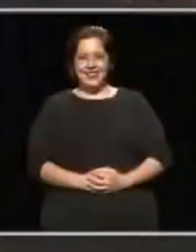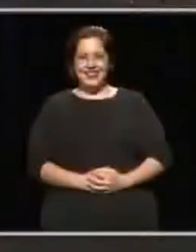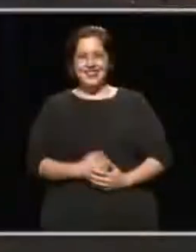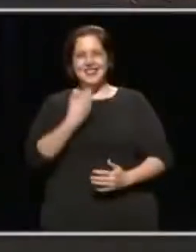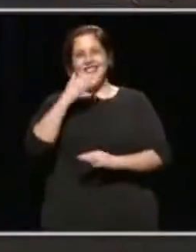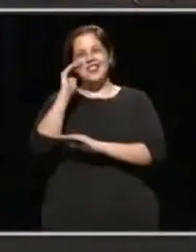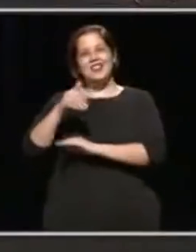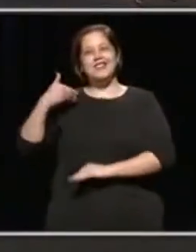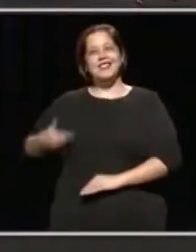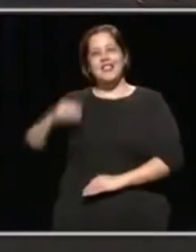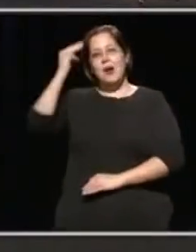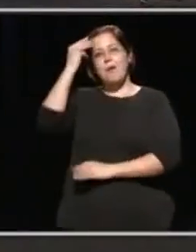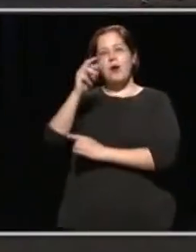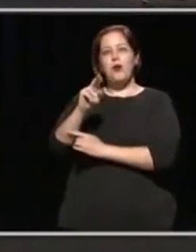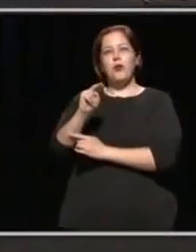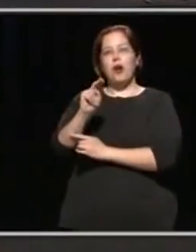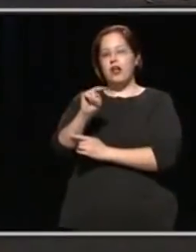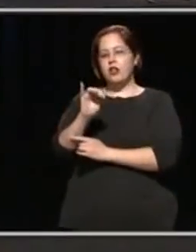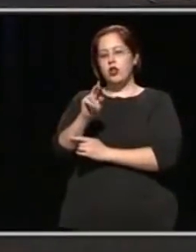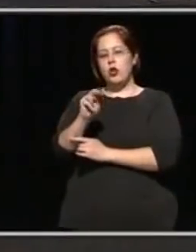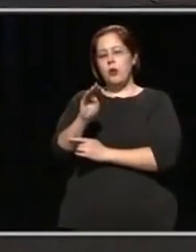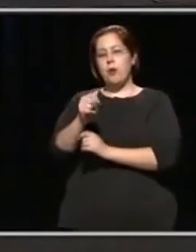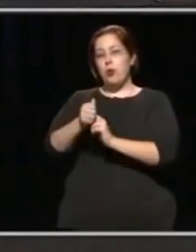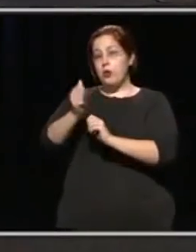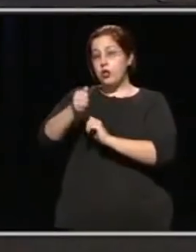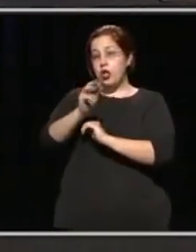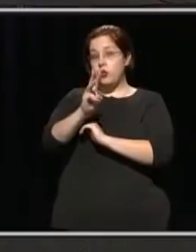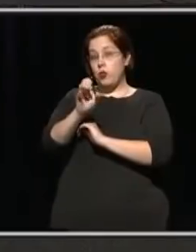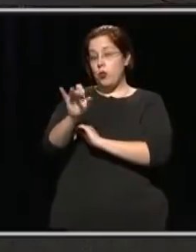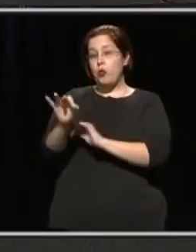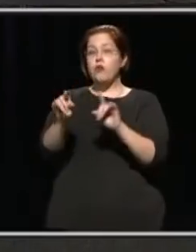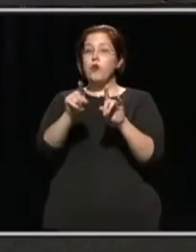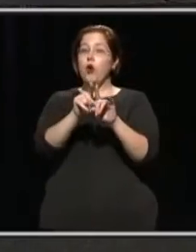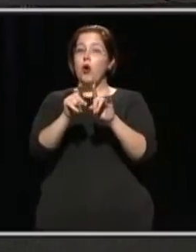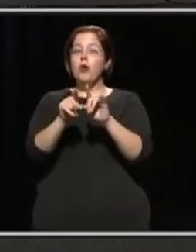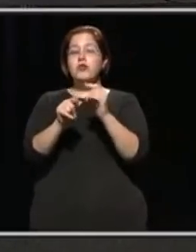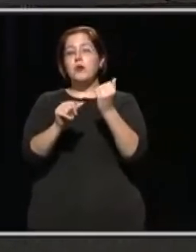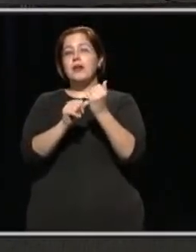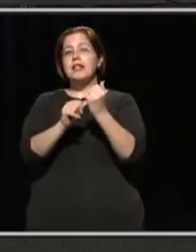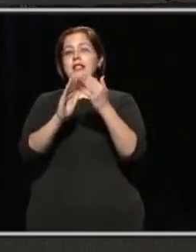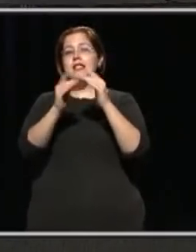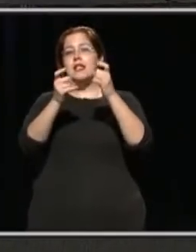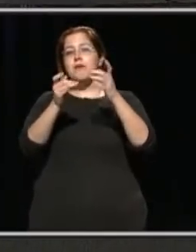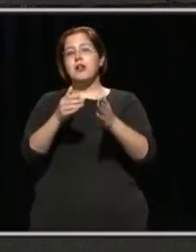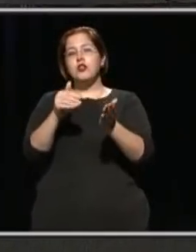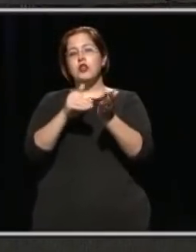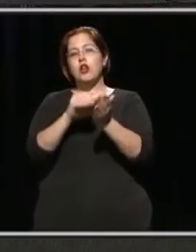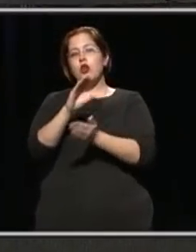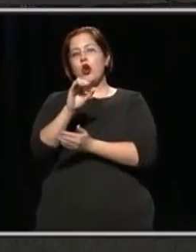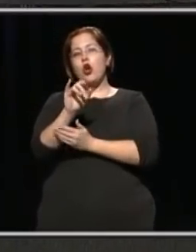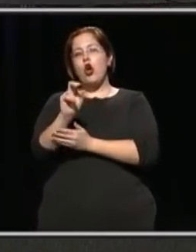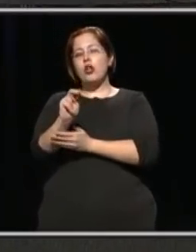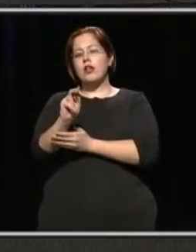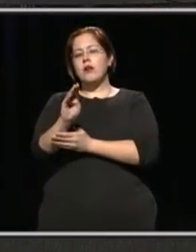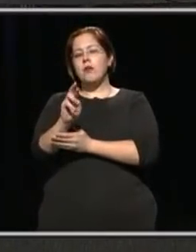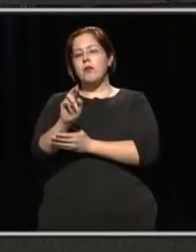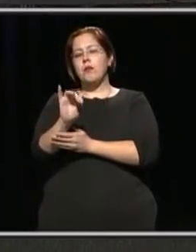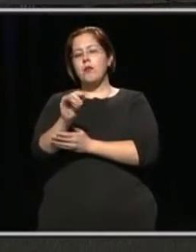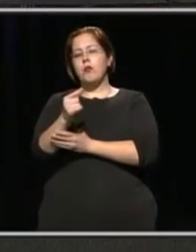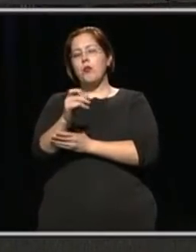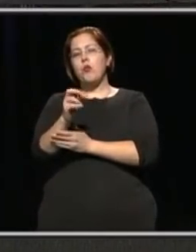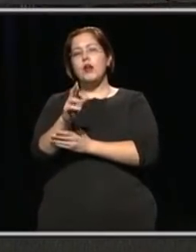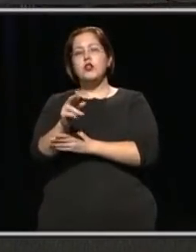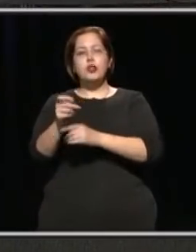Good evening. I'm Mayor Ron Nirenberg with Bexar County Judge Nelson Wolff, along with the Assistant City Manager Dr. Colleen Bridger, who is the Director of our San